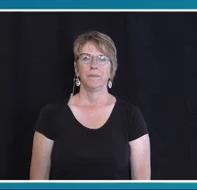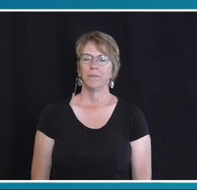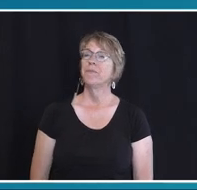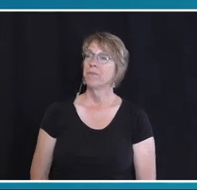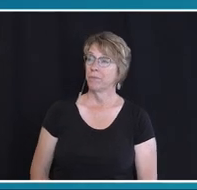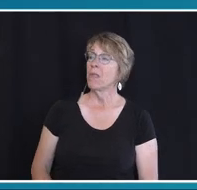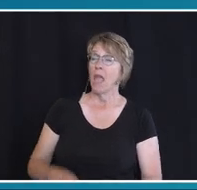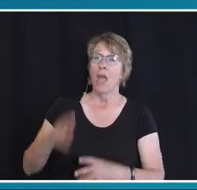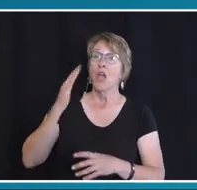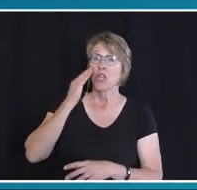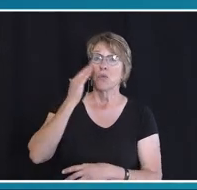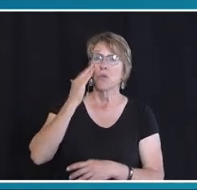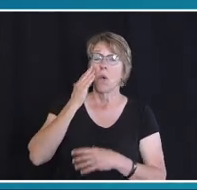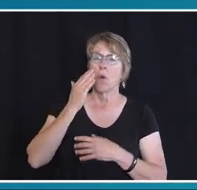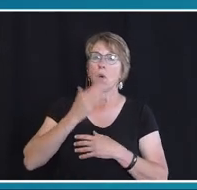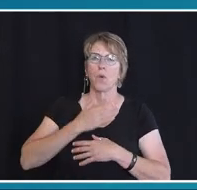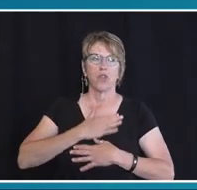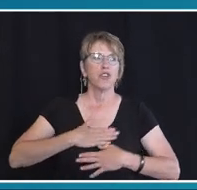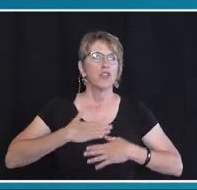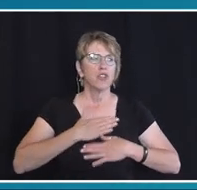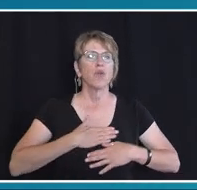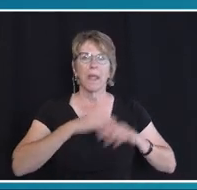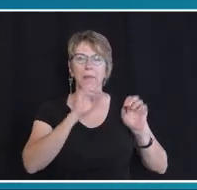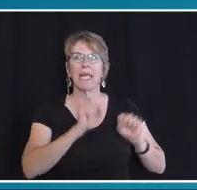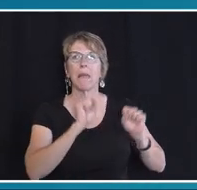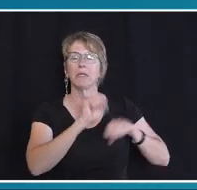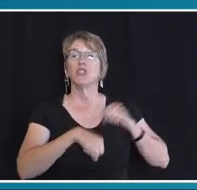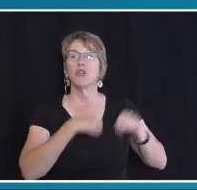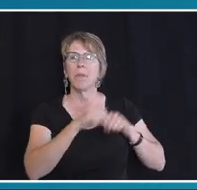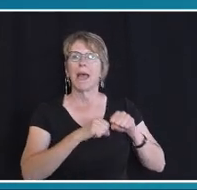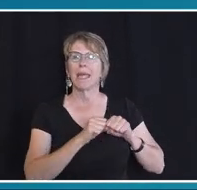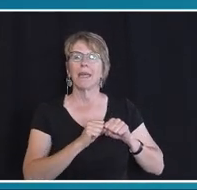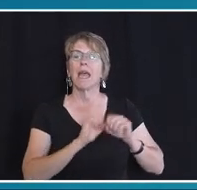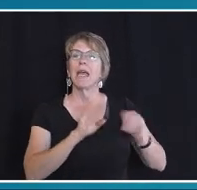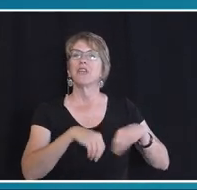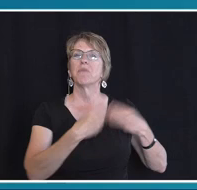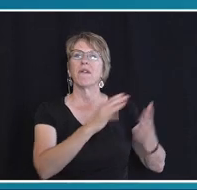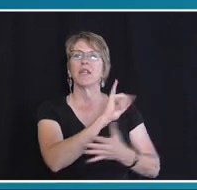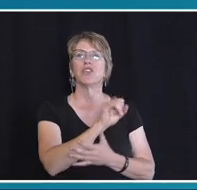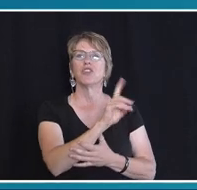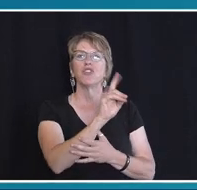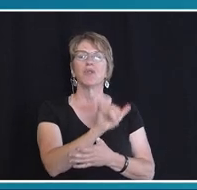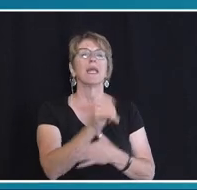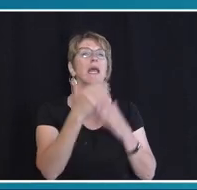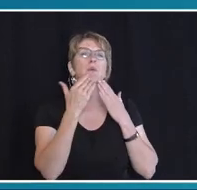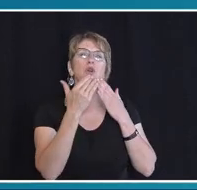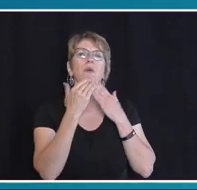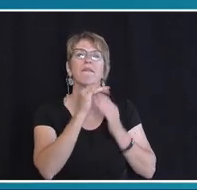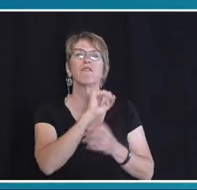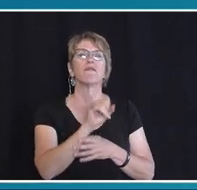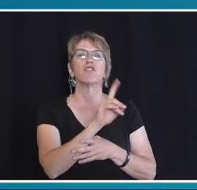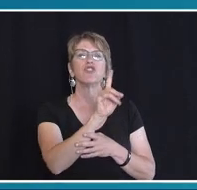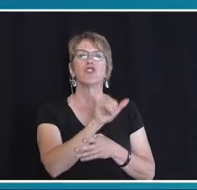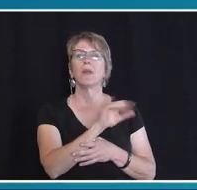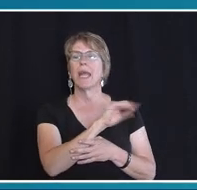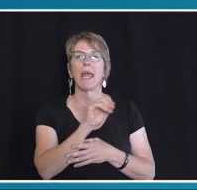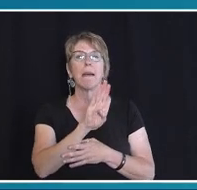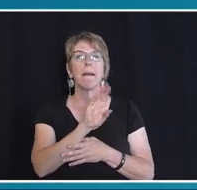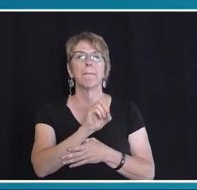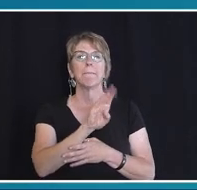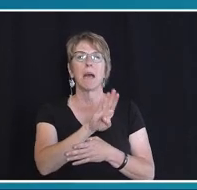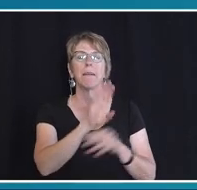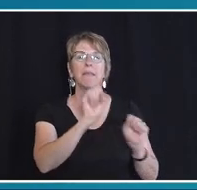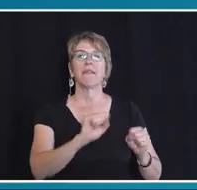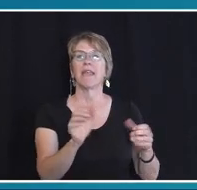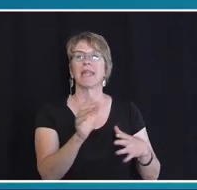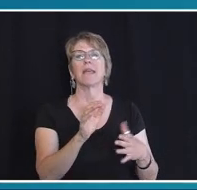You really can tell the joy that being able to bike has given Judy, and we're grateful to Judy and Bob that they